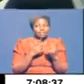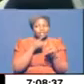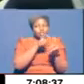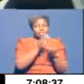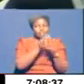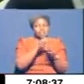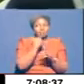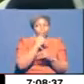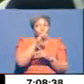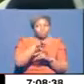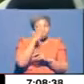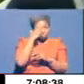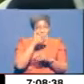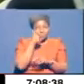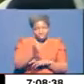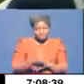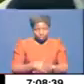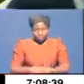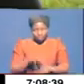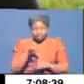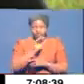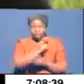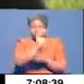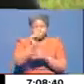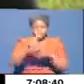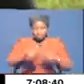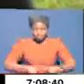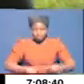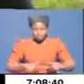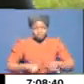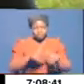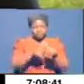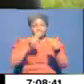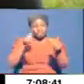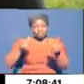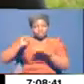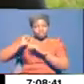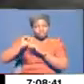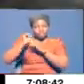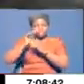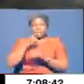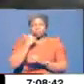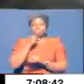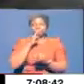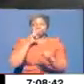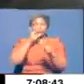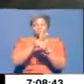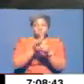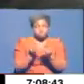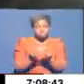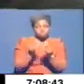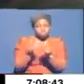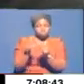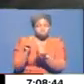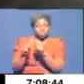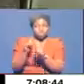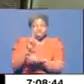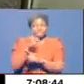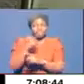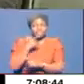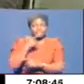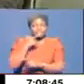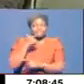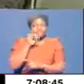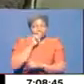better. Mucheru alitoa wito kwa vijana kujiepusha na viongozi wanaowaahidi suluhu alizozitaja kuwa zimepitwa na